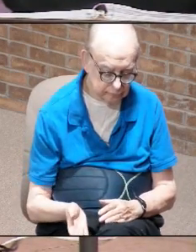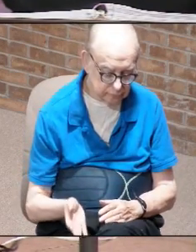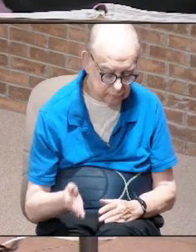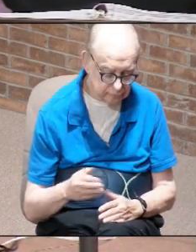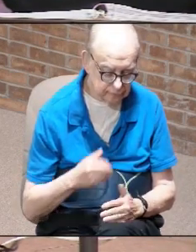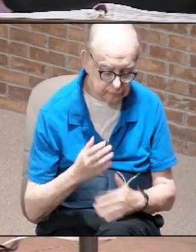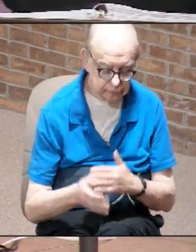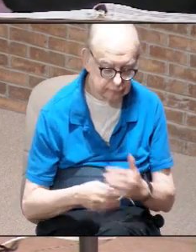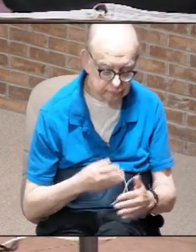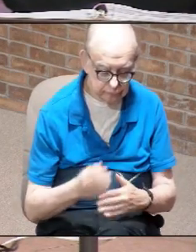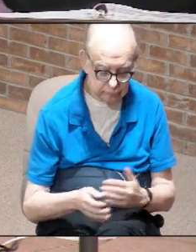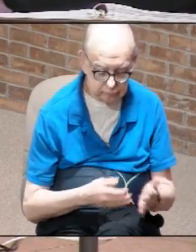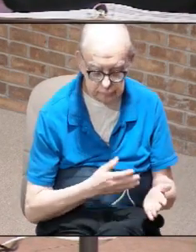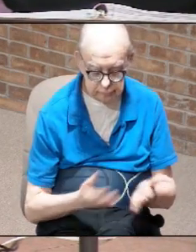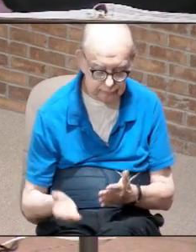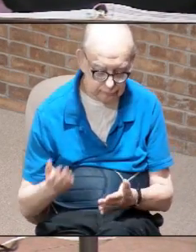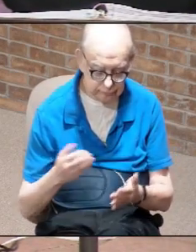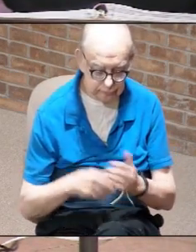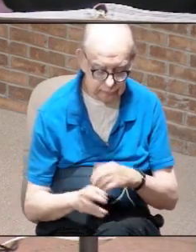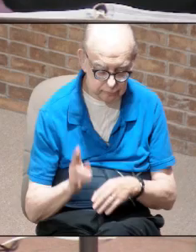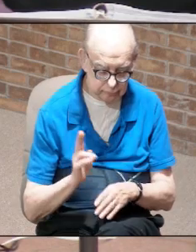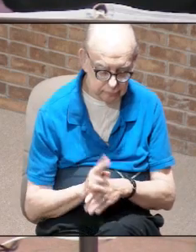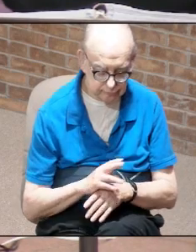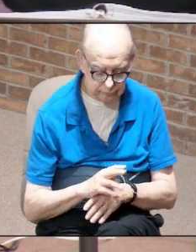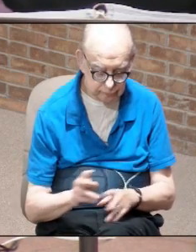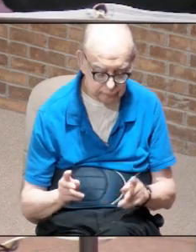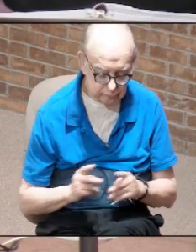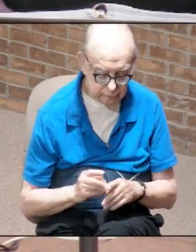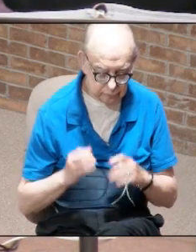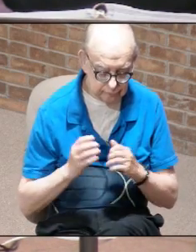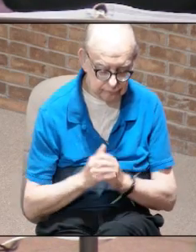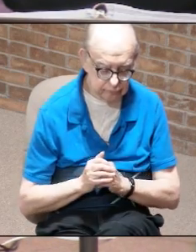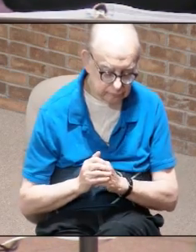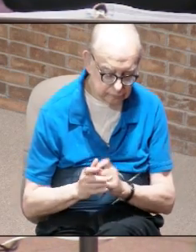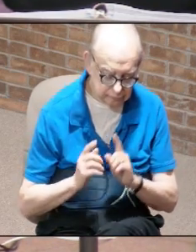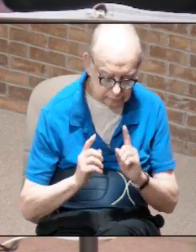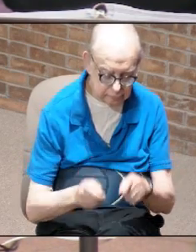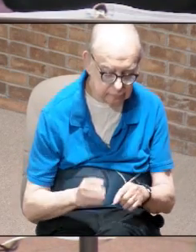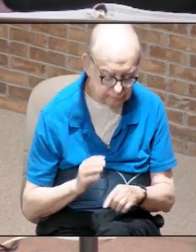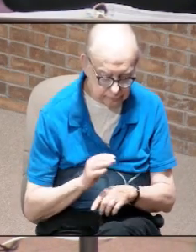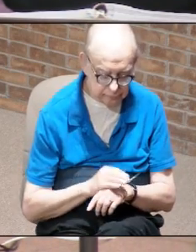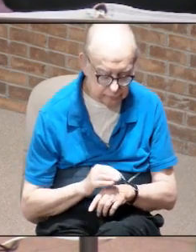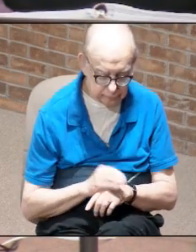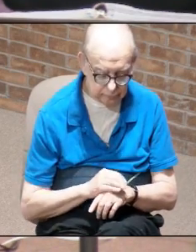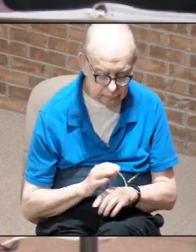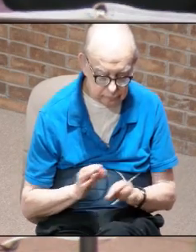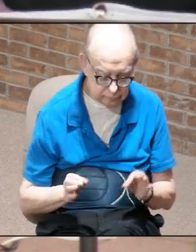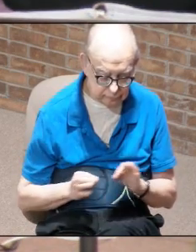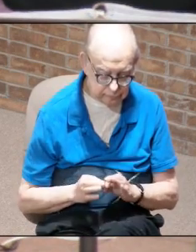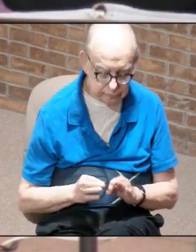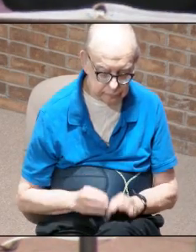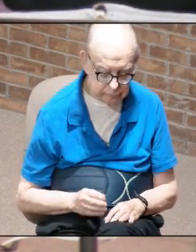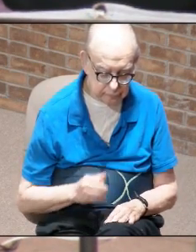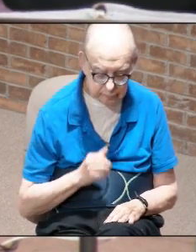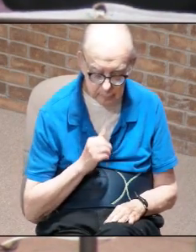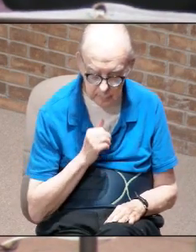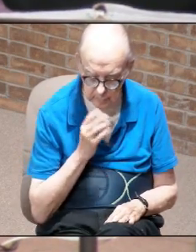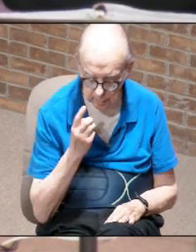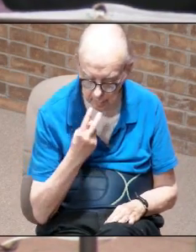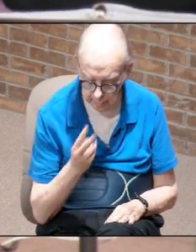that generation could come in here and use it as their place of worship to go out into the mission field, and they don't have to look for